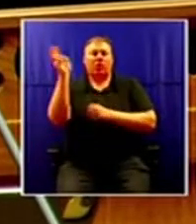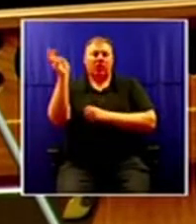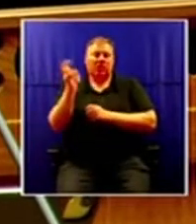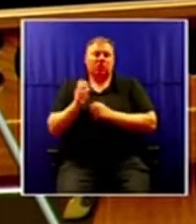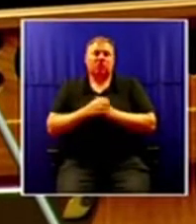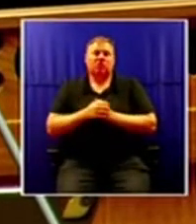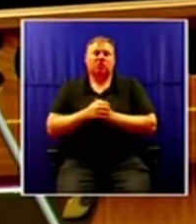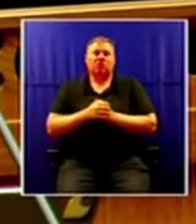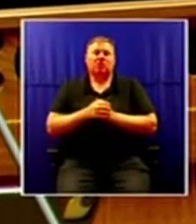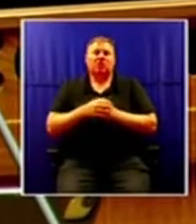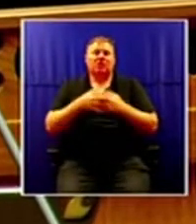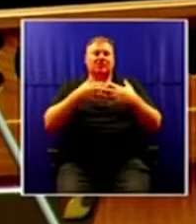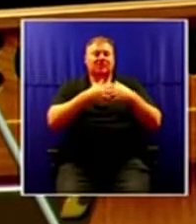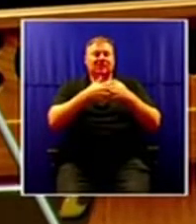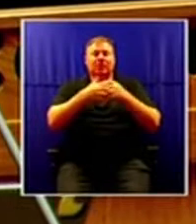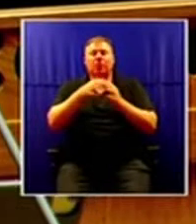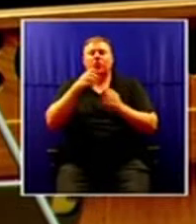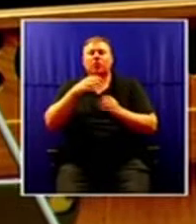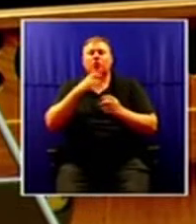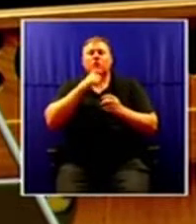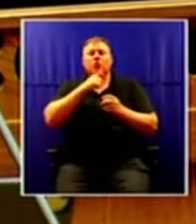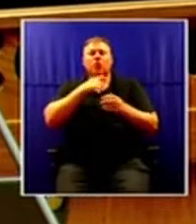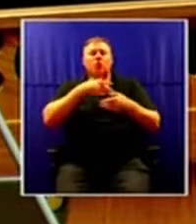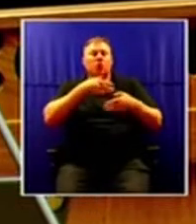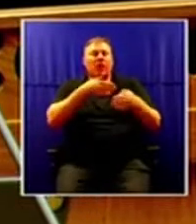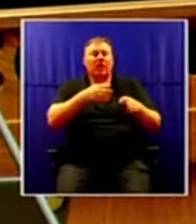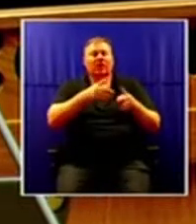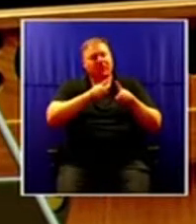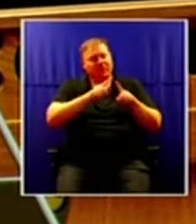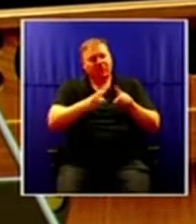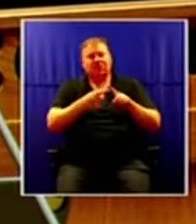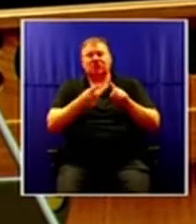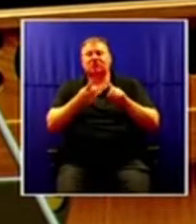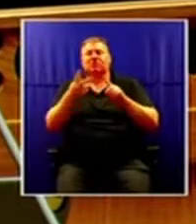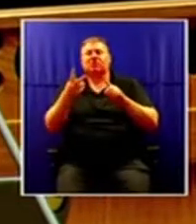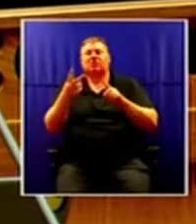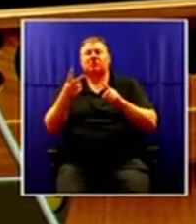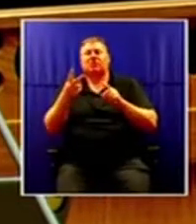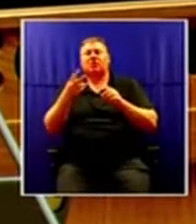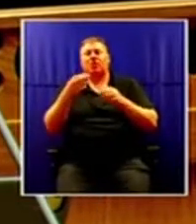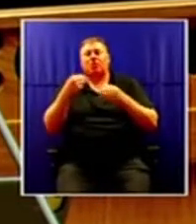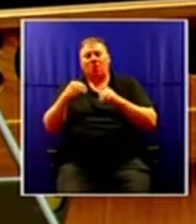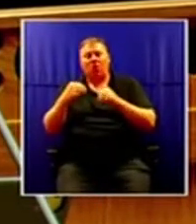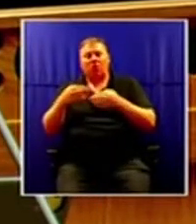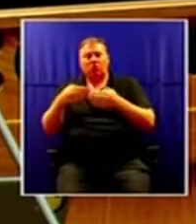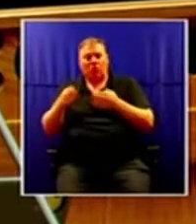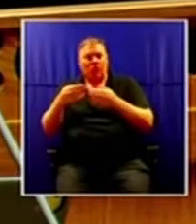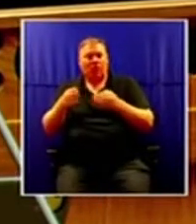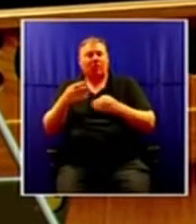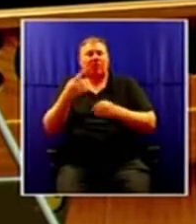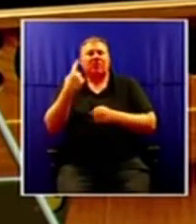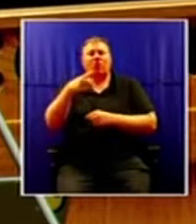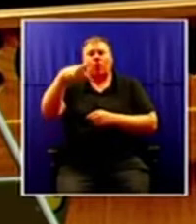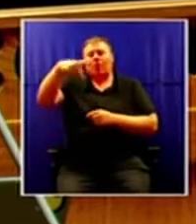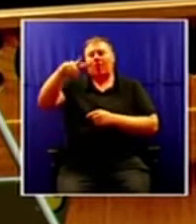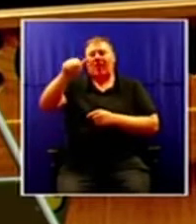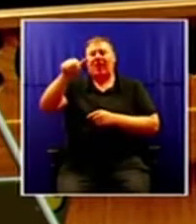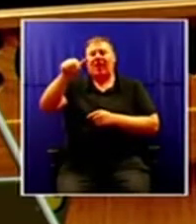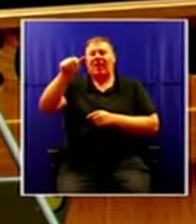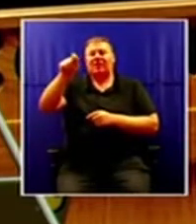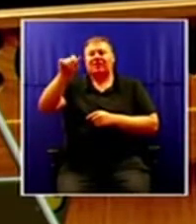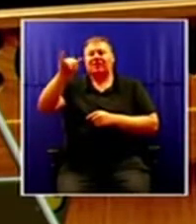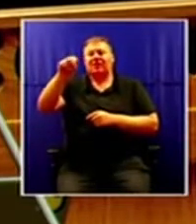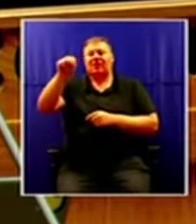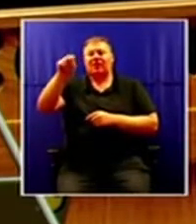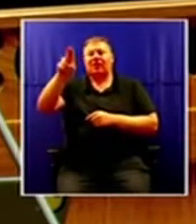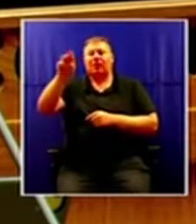new uses, and new markets for the platinum group metals that are abundant in our country.